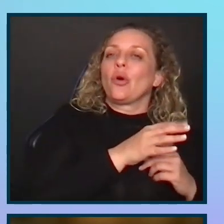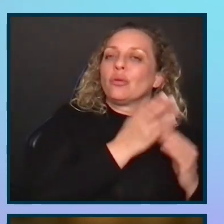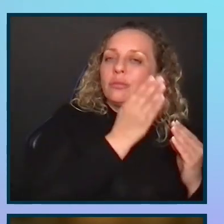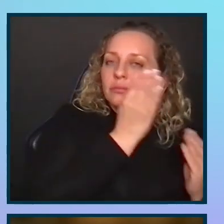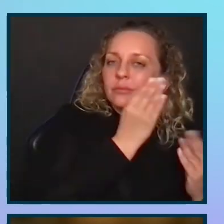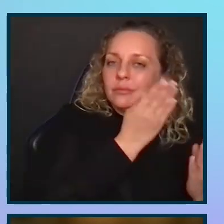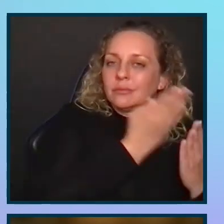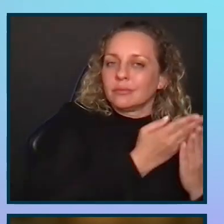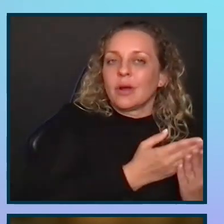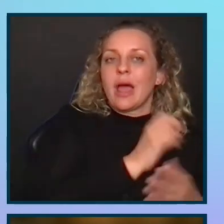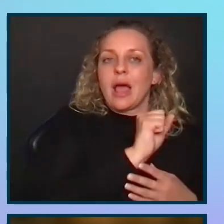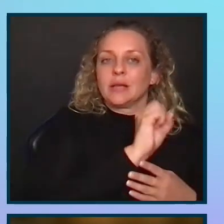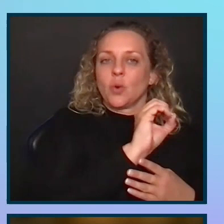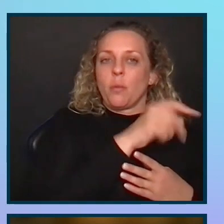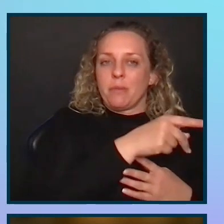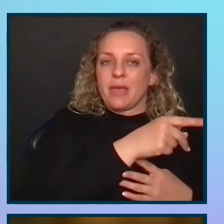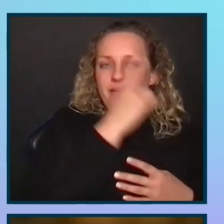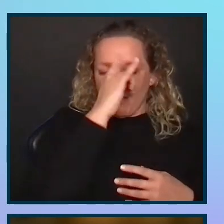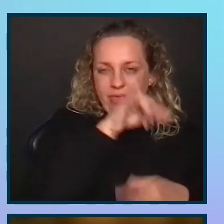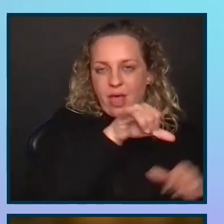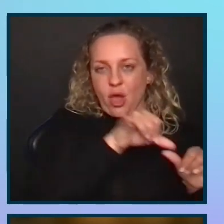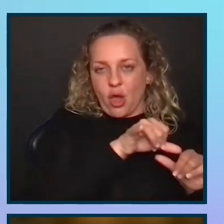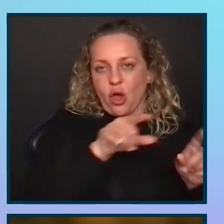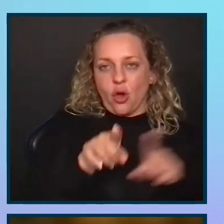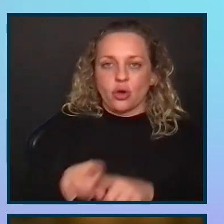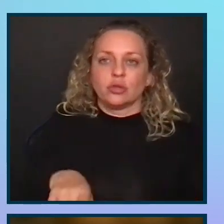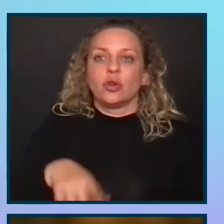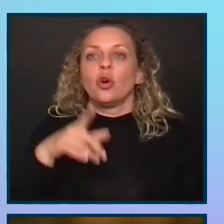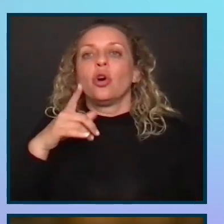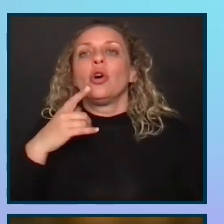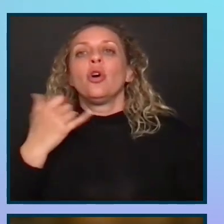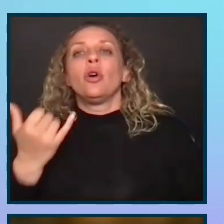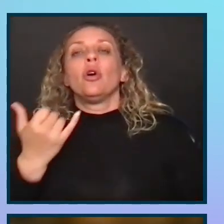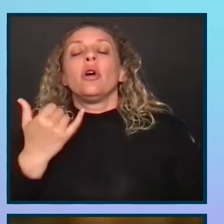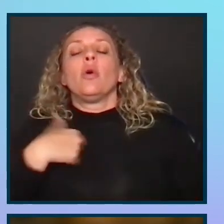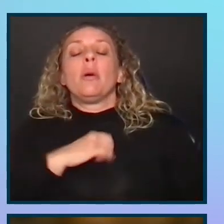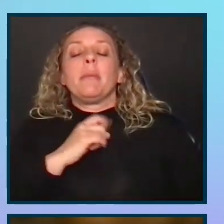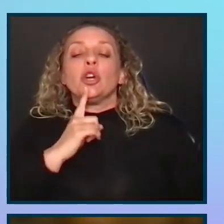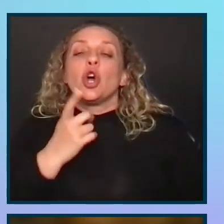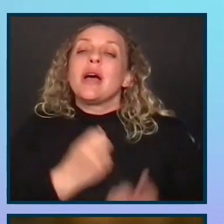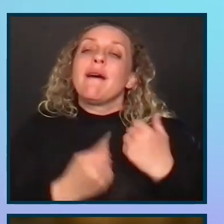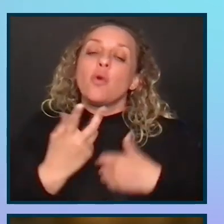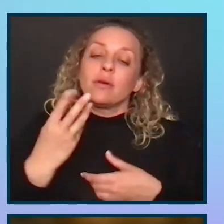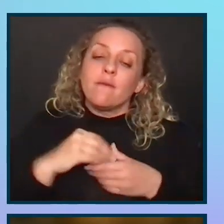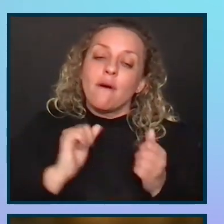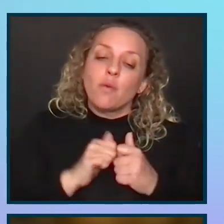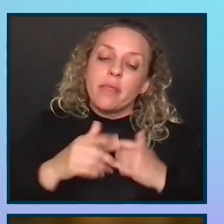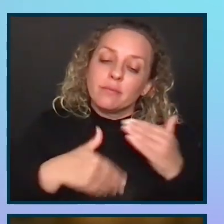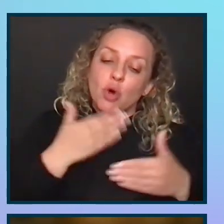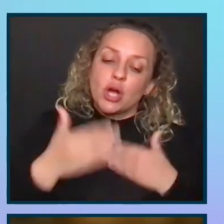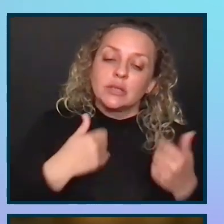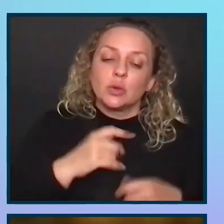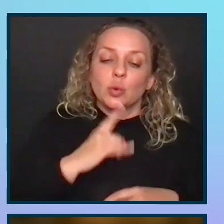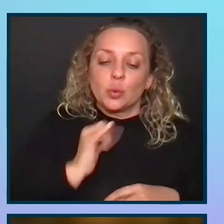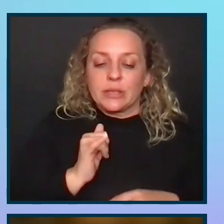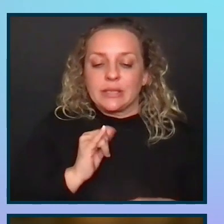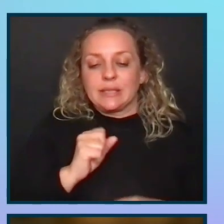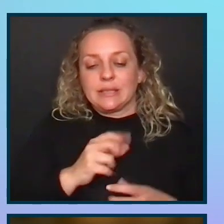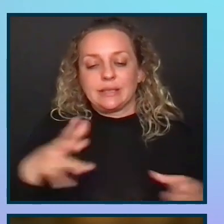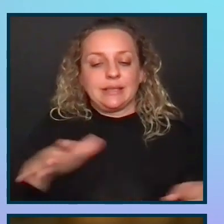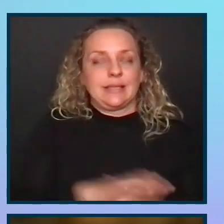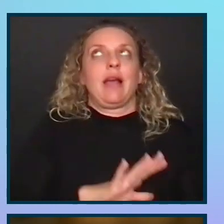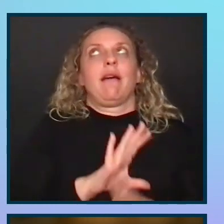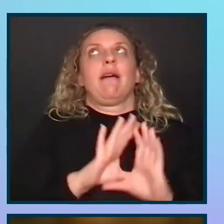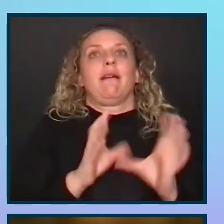SOP for that also. The idea here is that we want to make sure that everyone who's involved in this process, who really is the entire